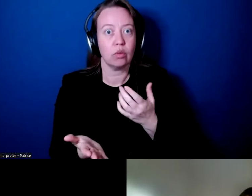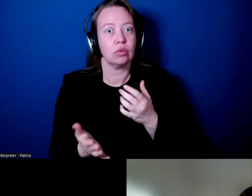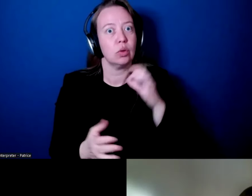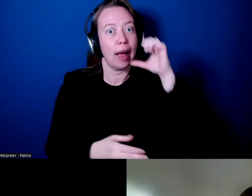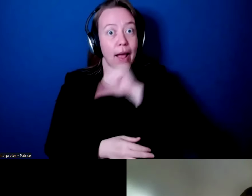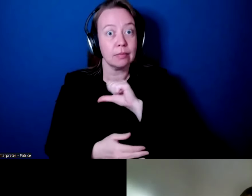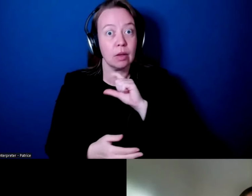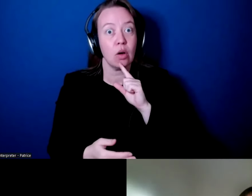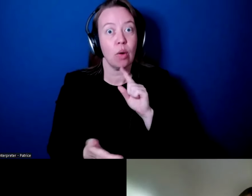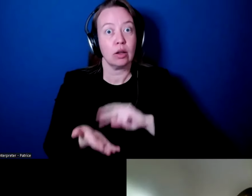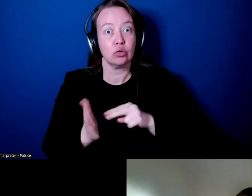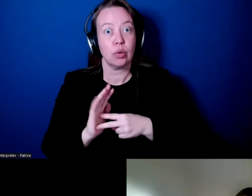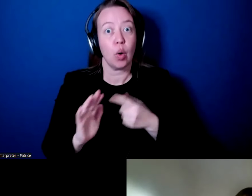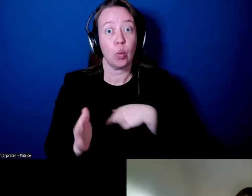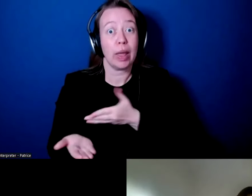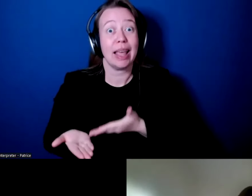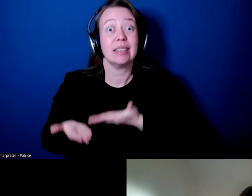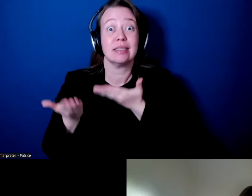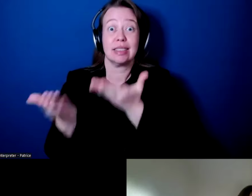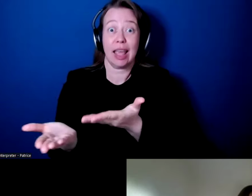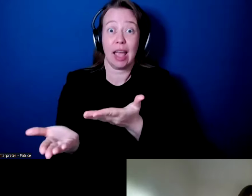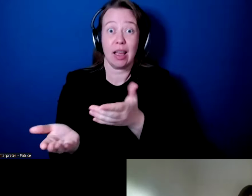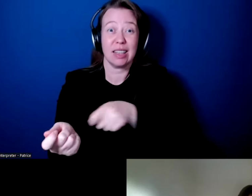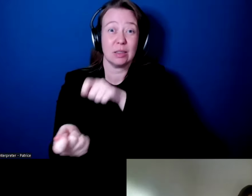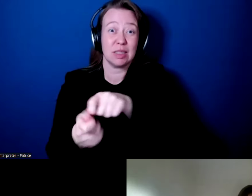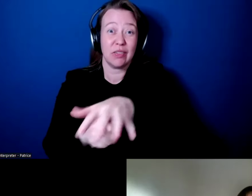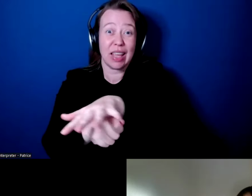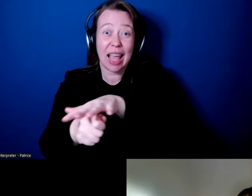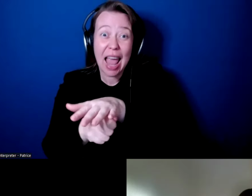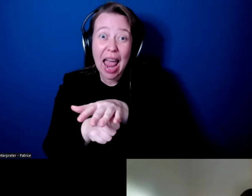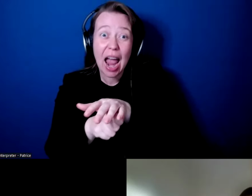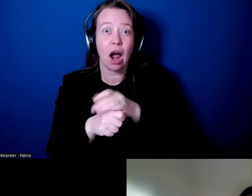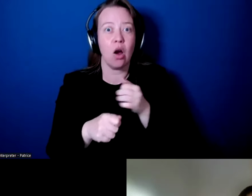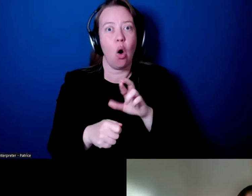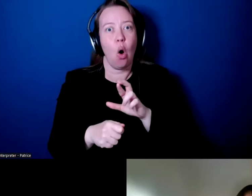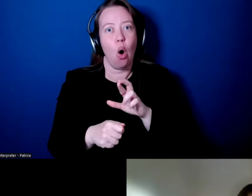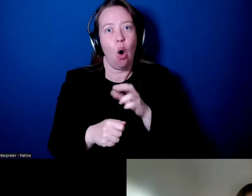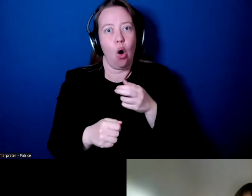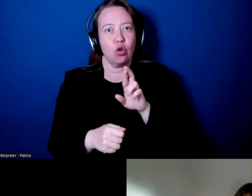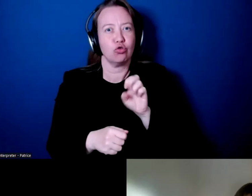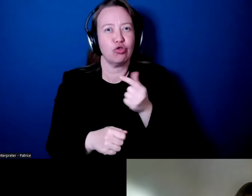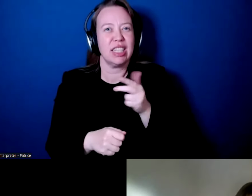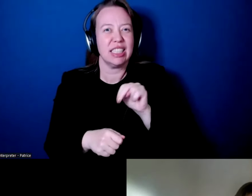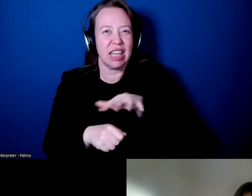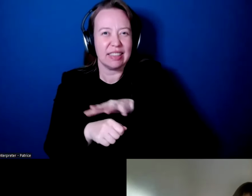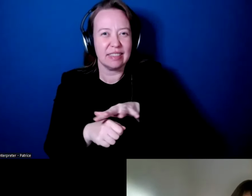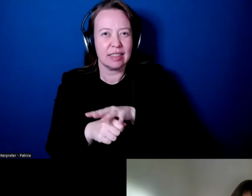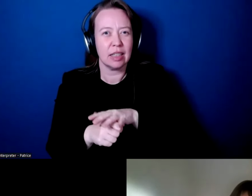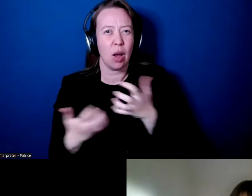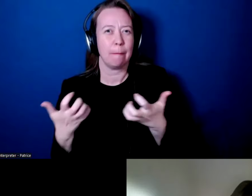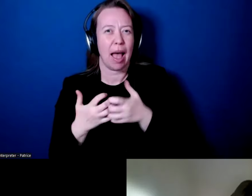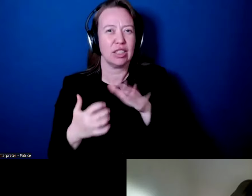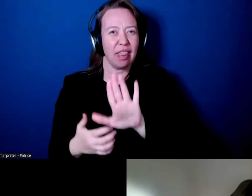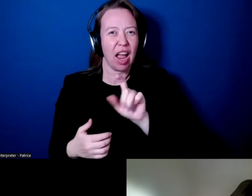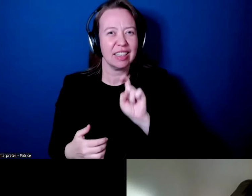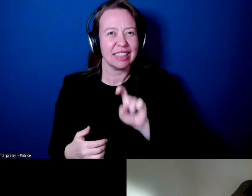workforce supply in a particular region or local area relative to consumer need for the